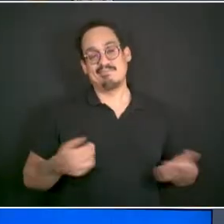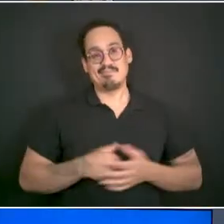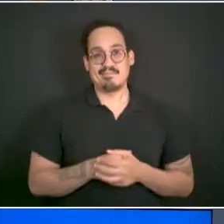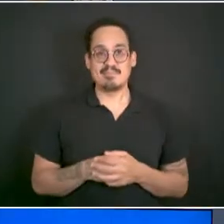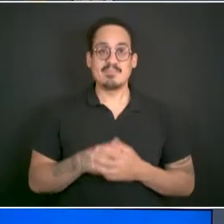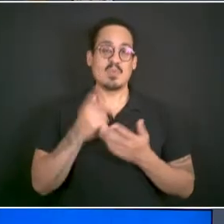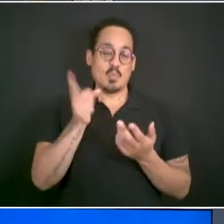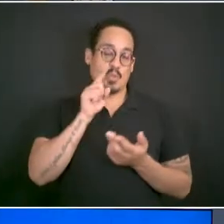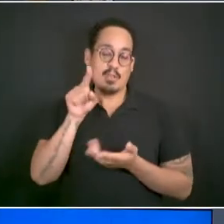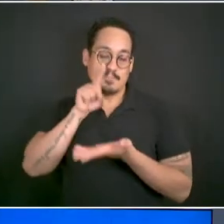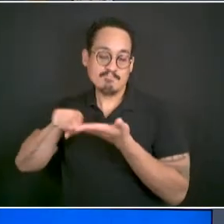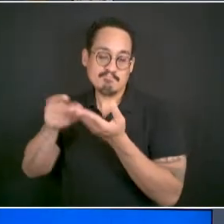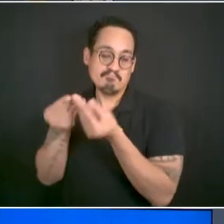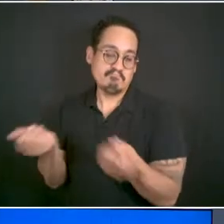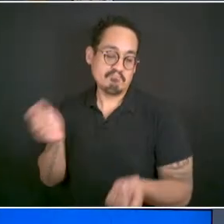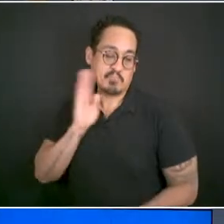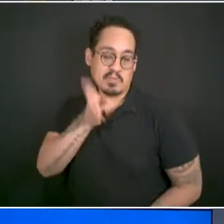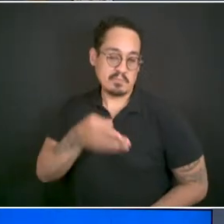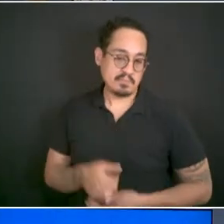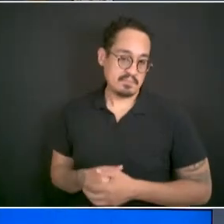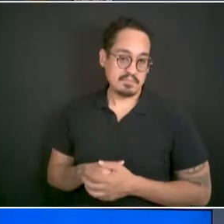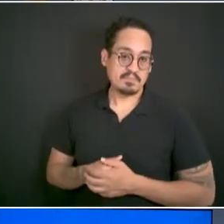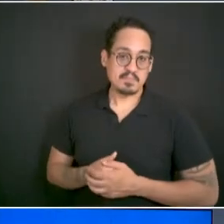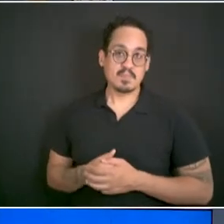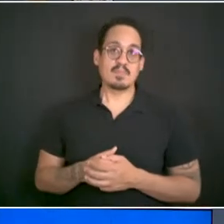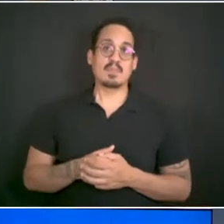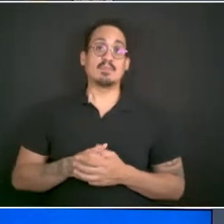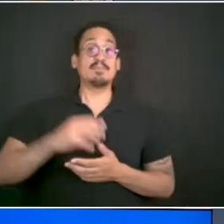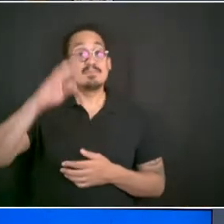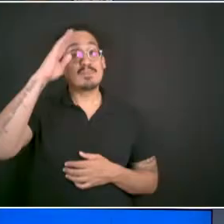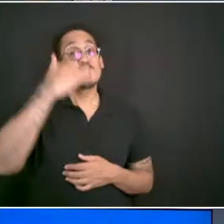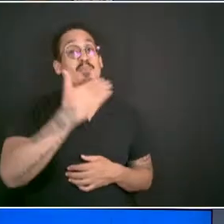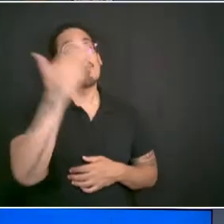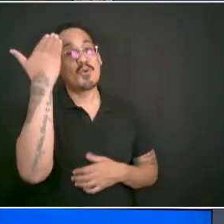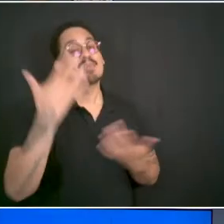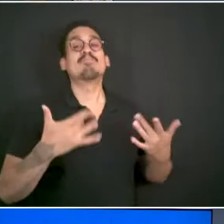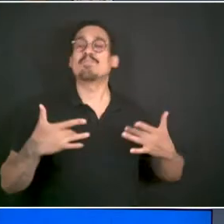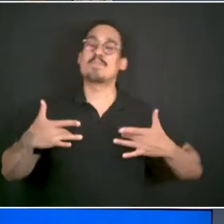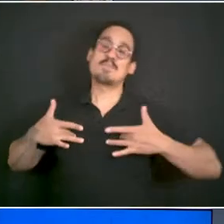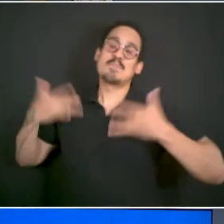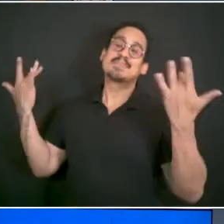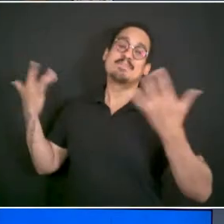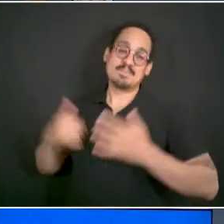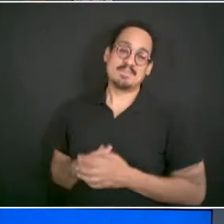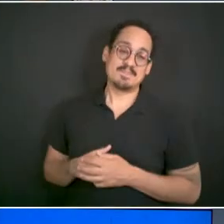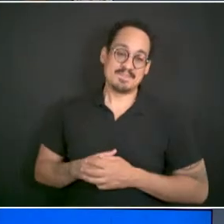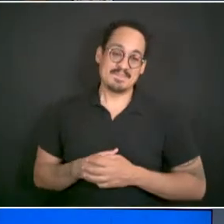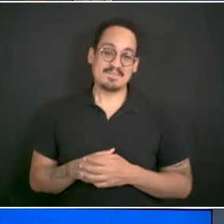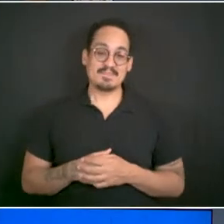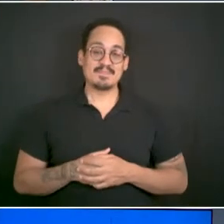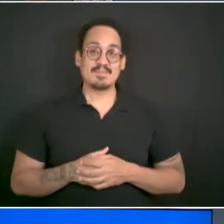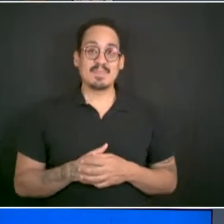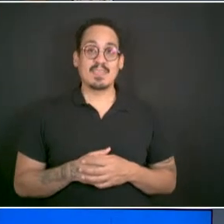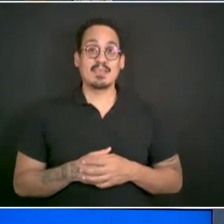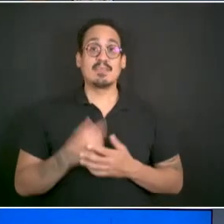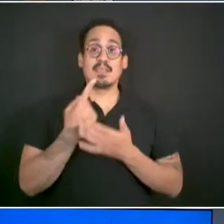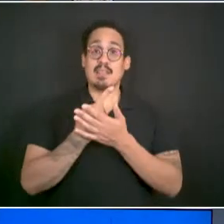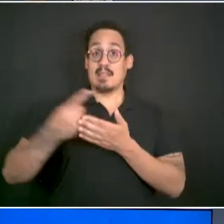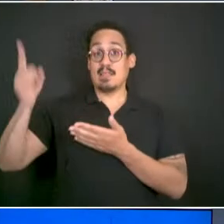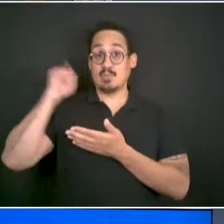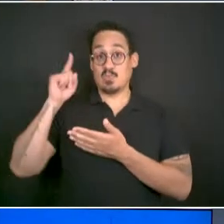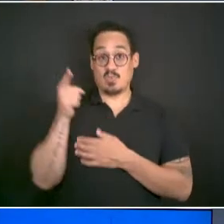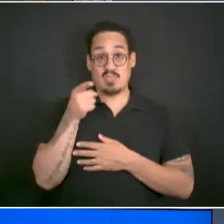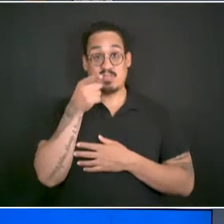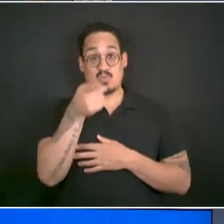Good morning, Mr. Mayor. What's happening? I'm good, thanks. Good. So last week when you were promoting today's crypto summit, Yes. you